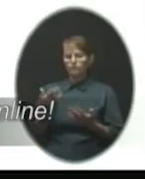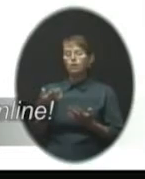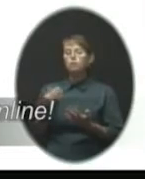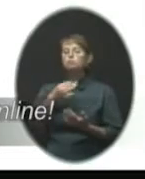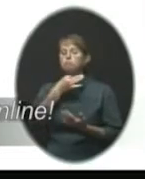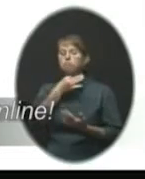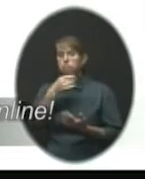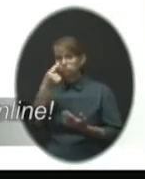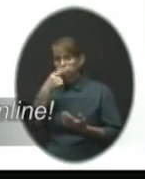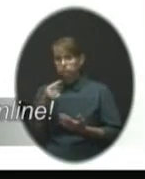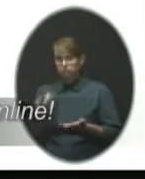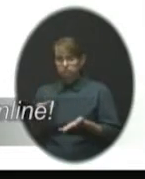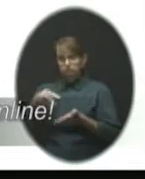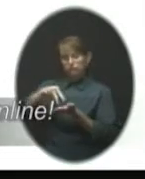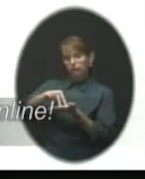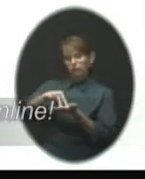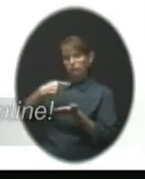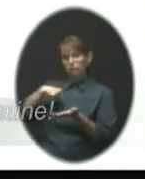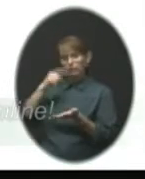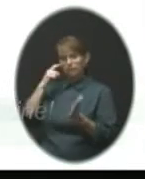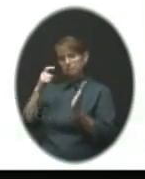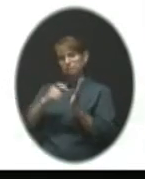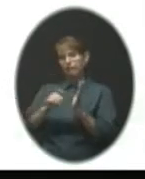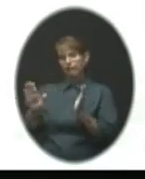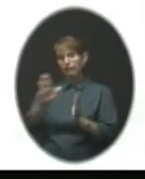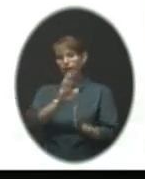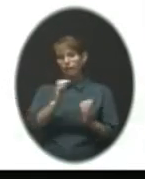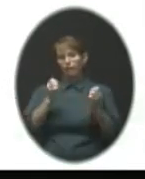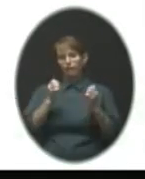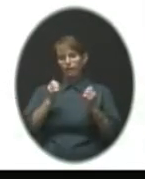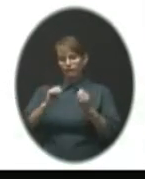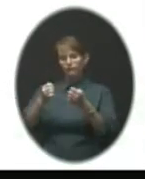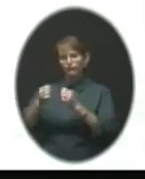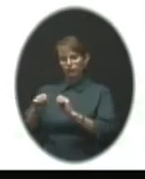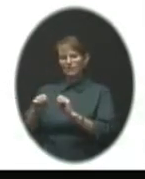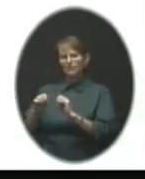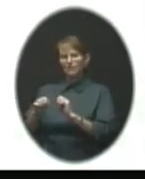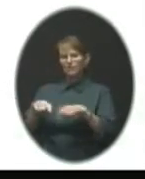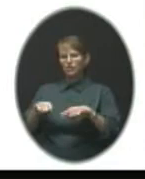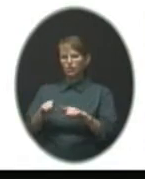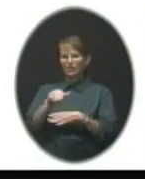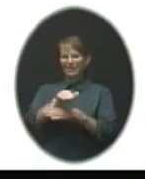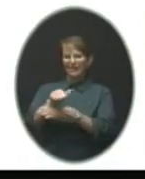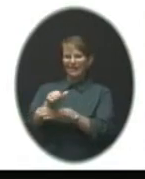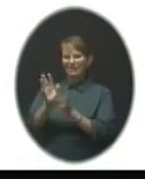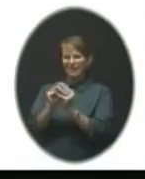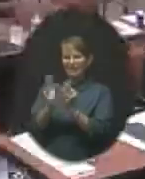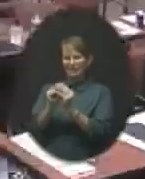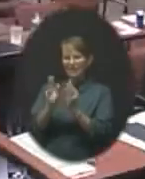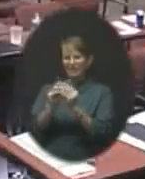just so we could recognize the efforts they put forth on the evening meetings that we had. Dave, thank you.